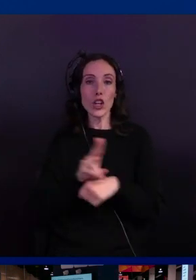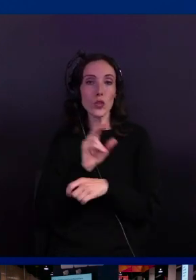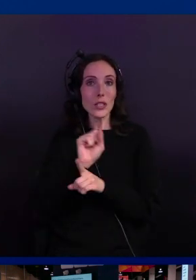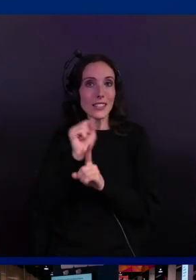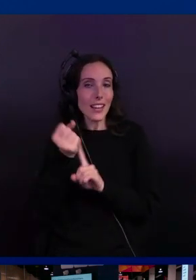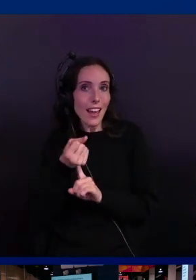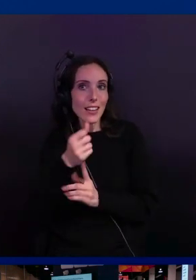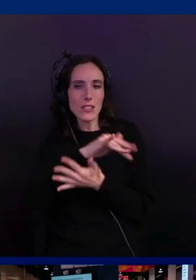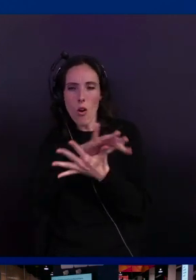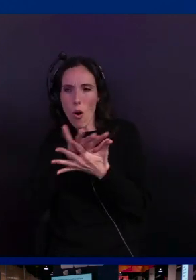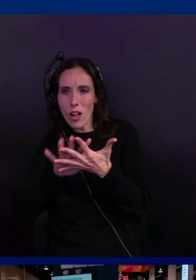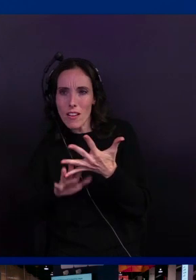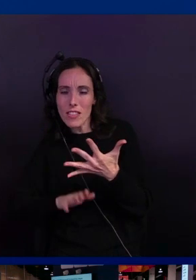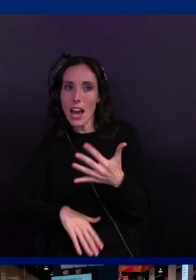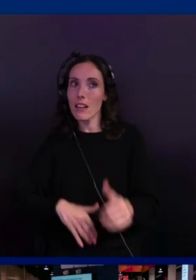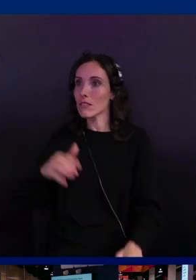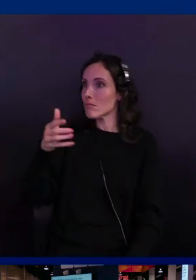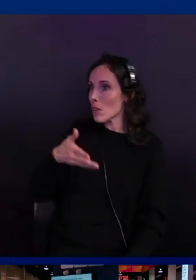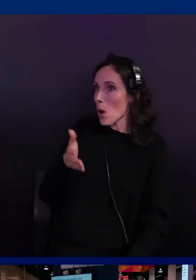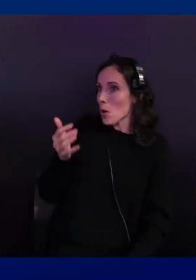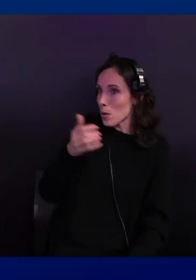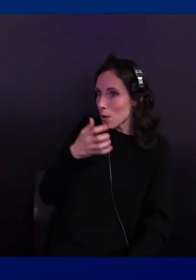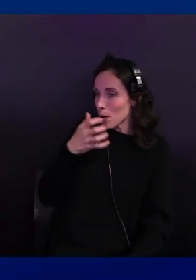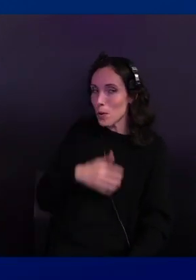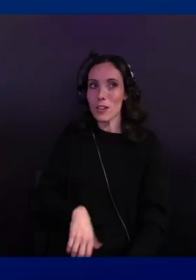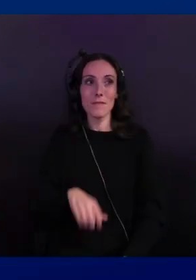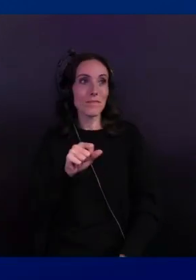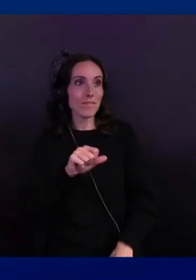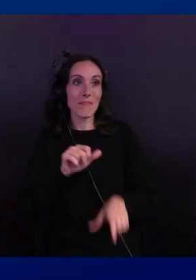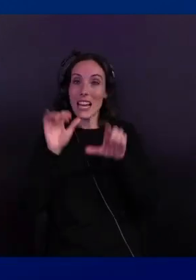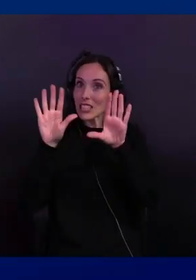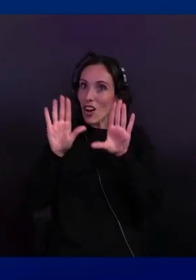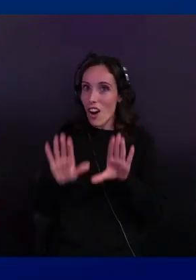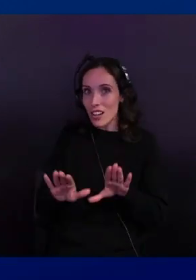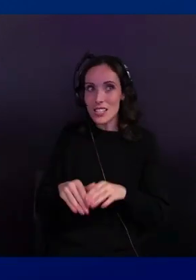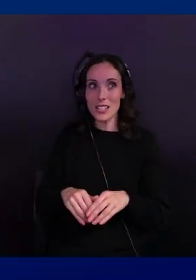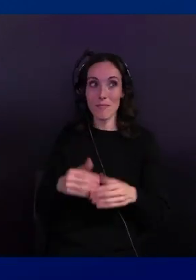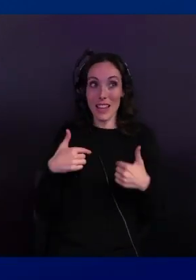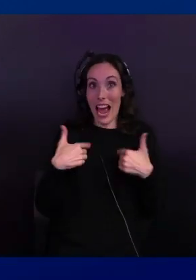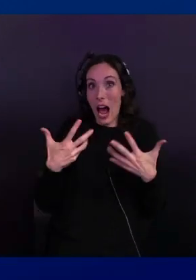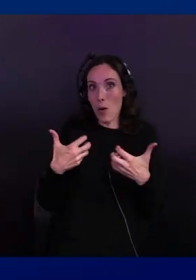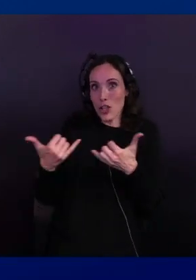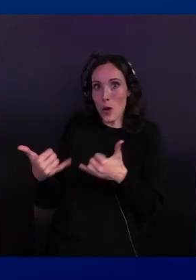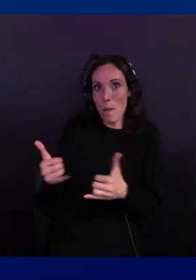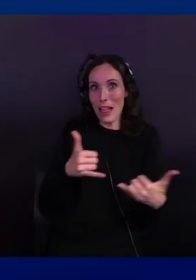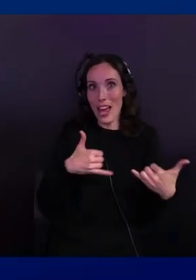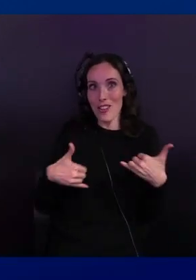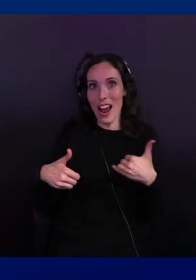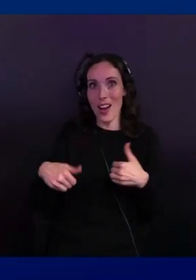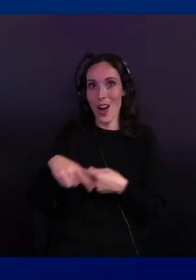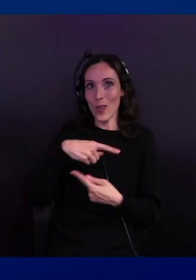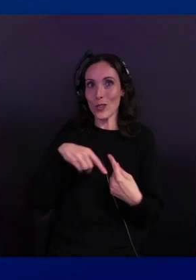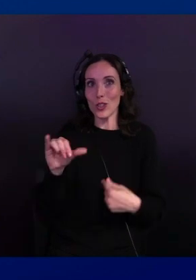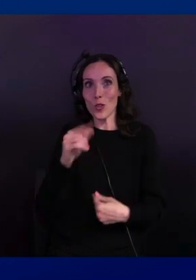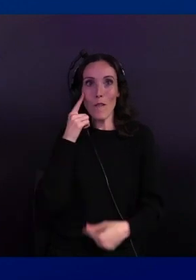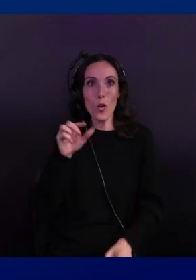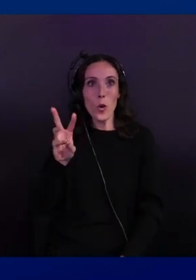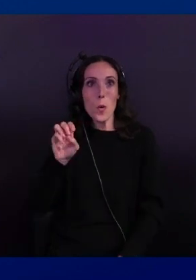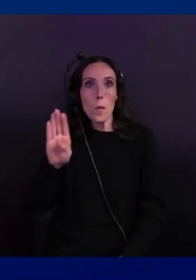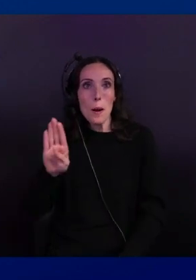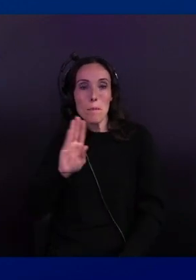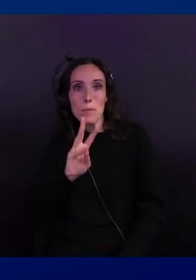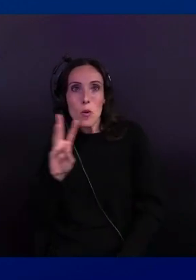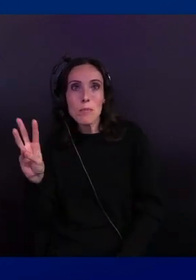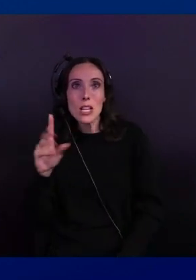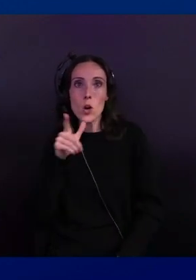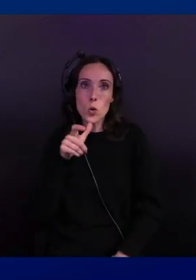select it, and then we'll tell you the solution. Wait, this is awesome. Yeah, I actually want to play around with this for websites and stuff, setting up like who can